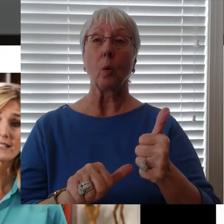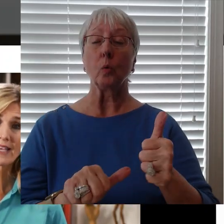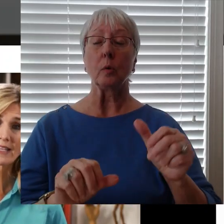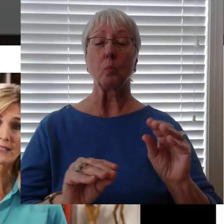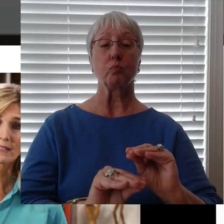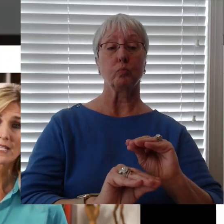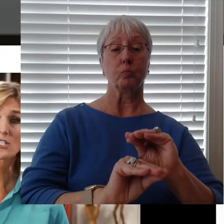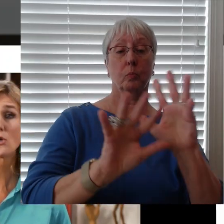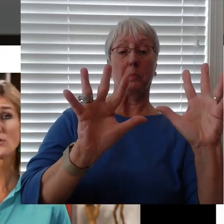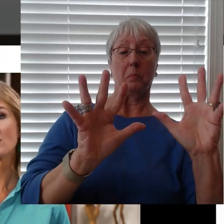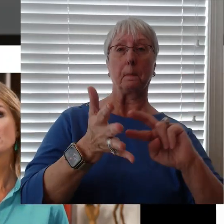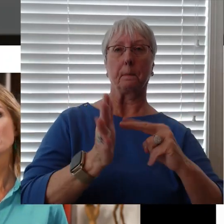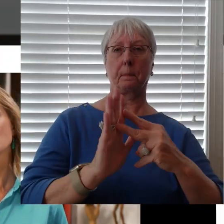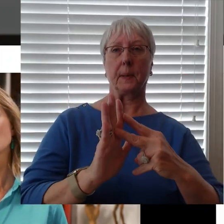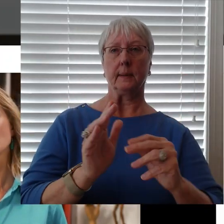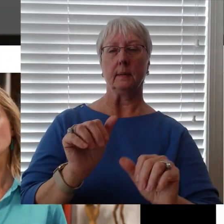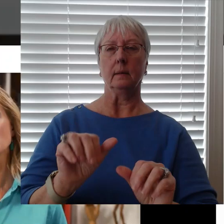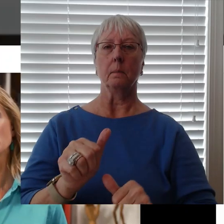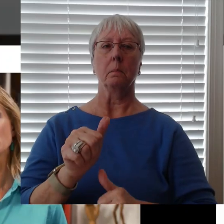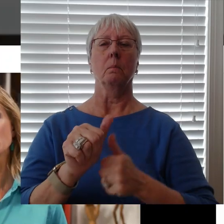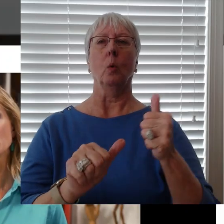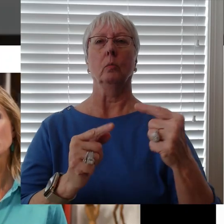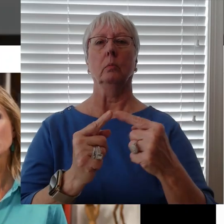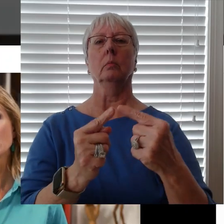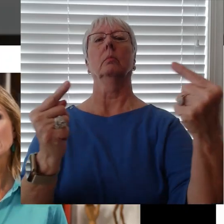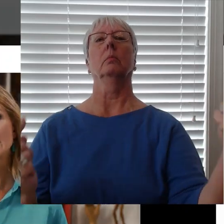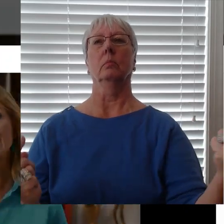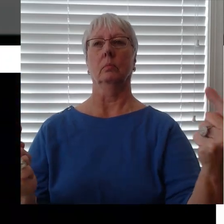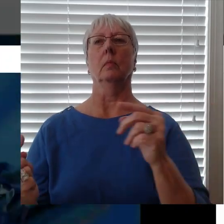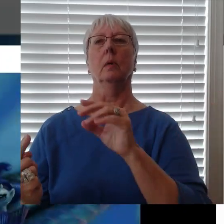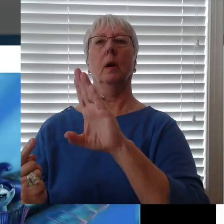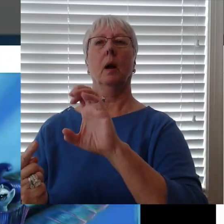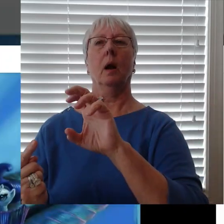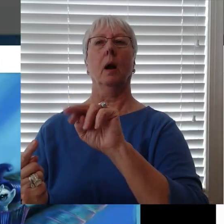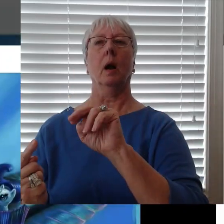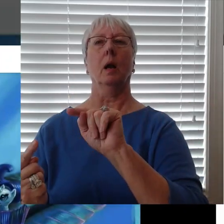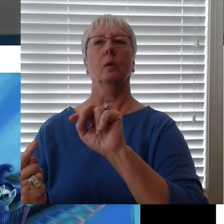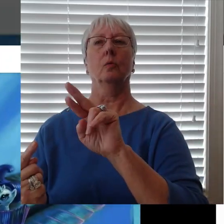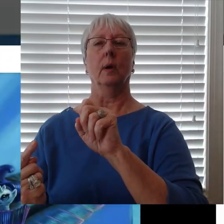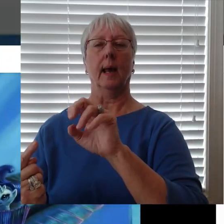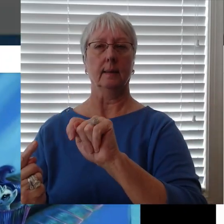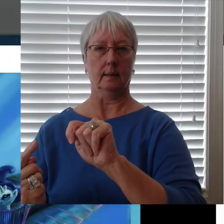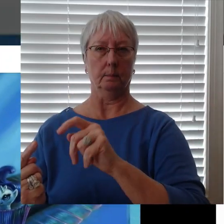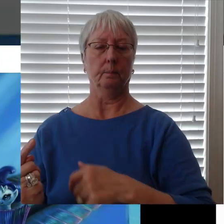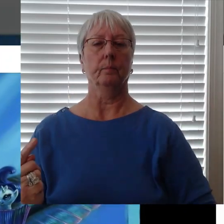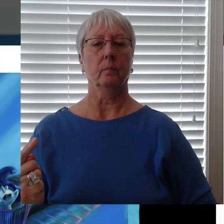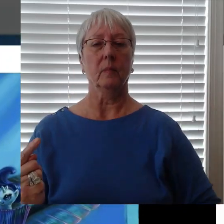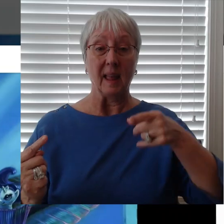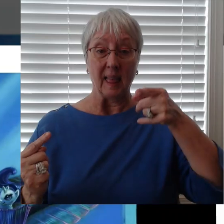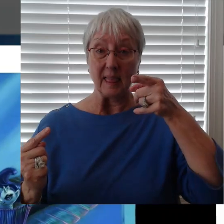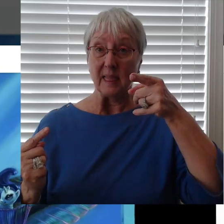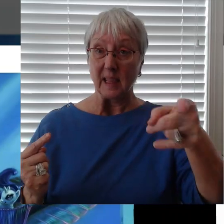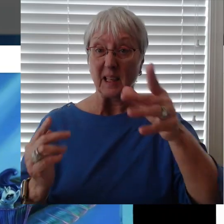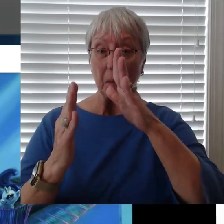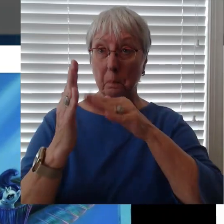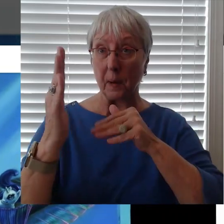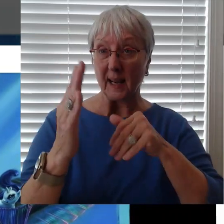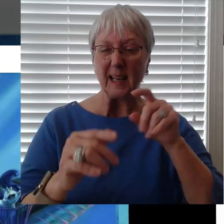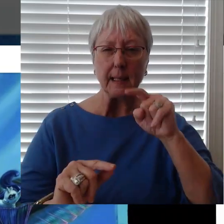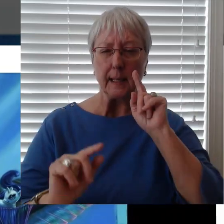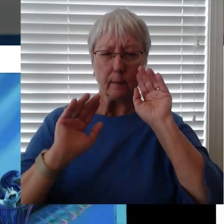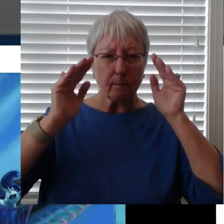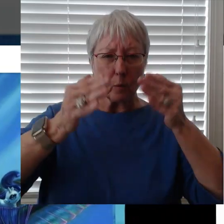vibrancy descend, so does our attention to those elements. In this painting, the ponies needed to be in focus, so